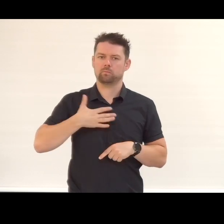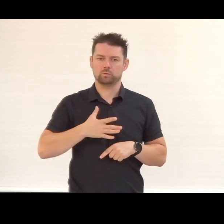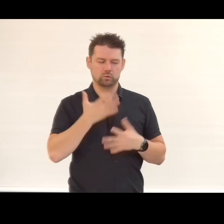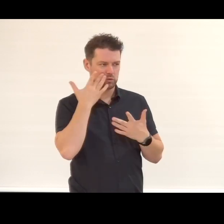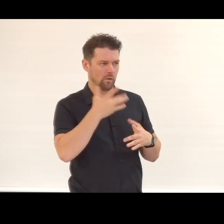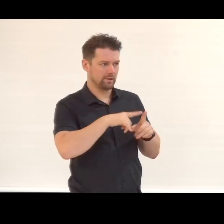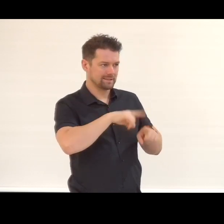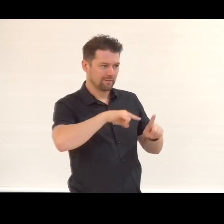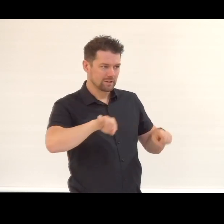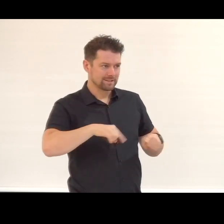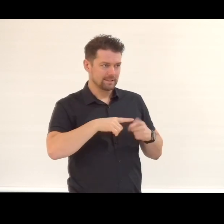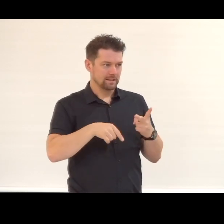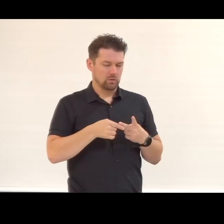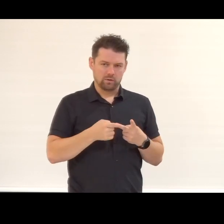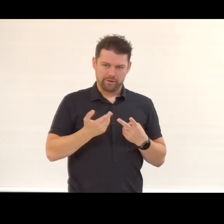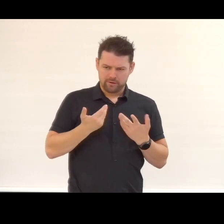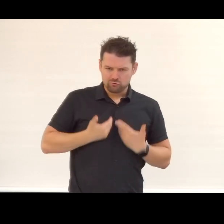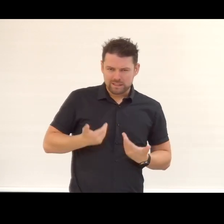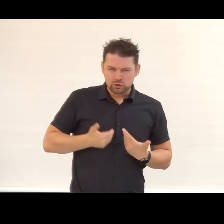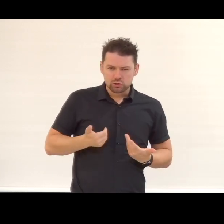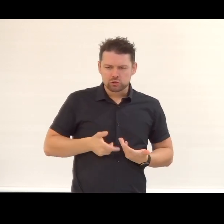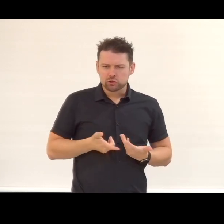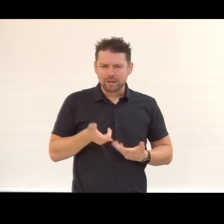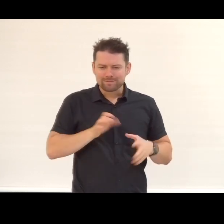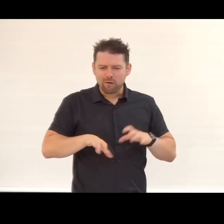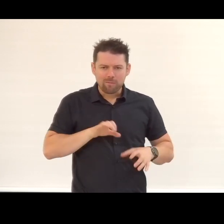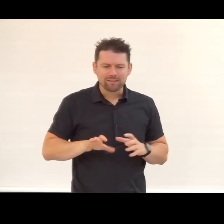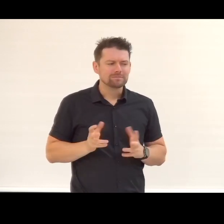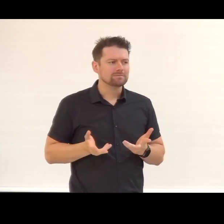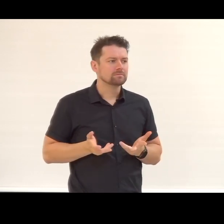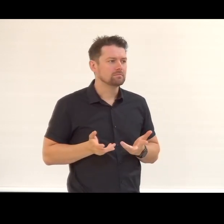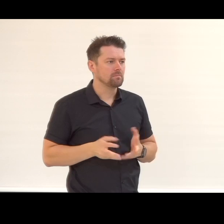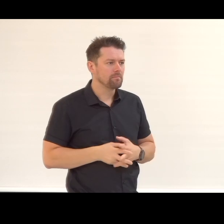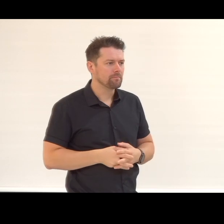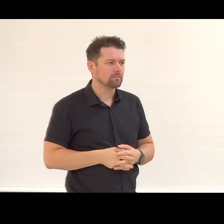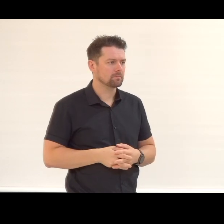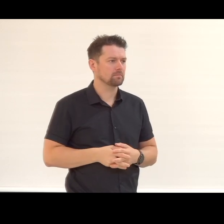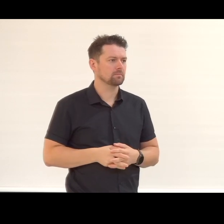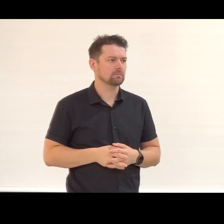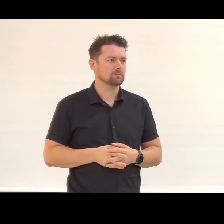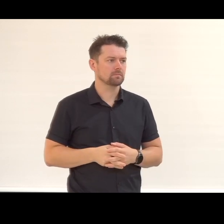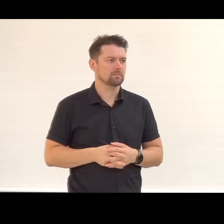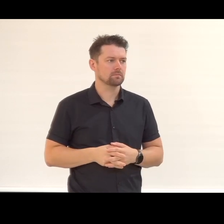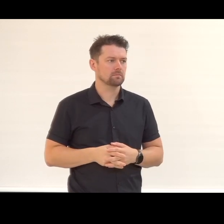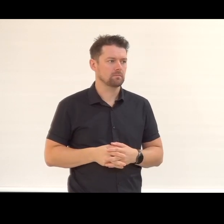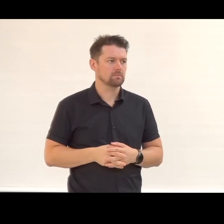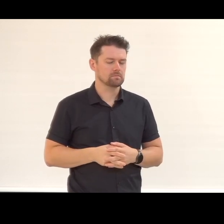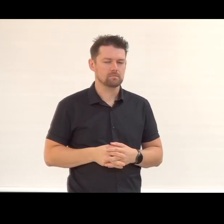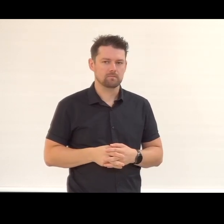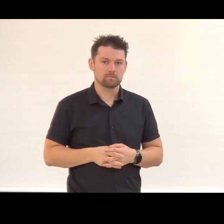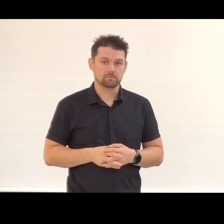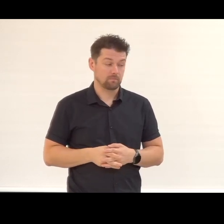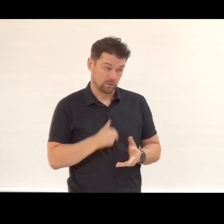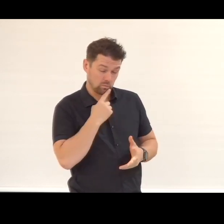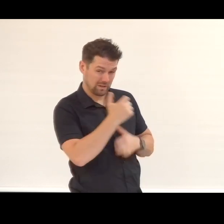of experiment as well. That's I didn't realize also the creativity in some of this experiment. So